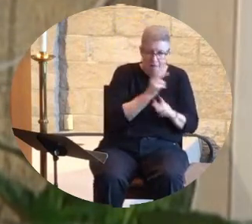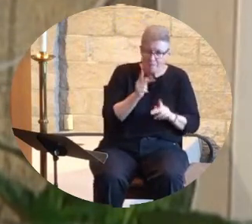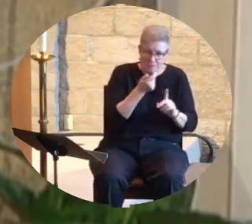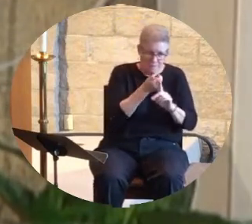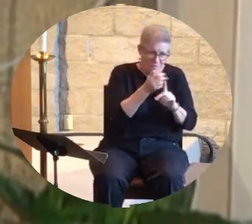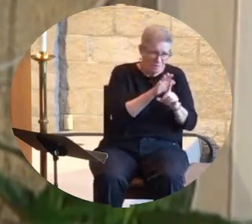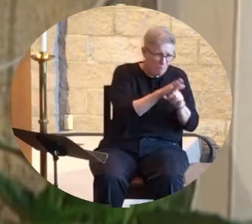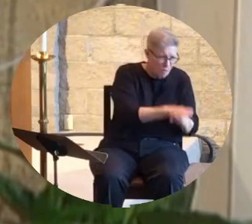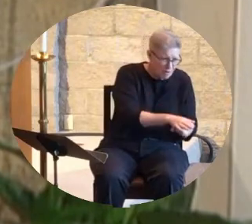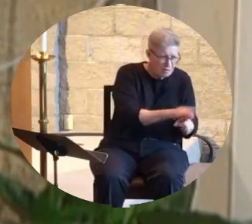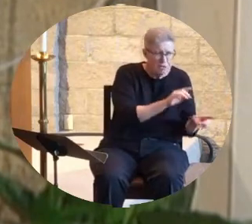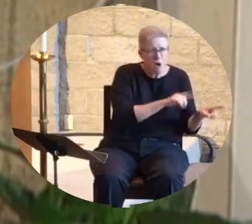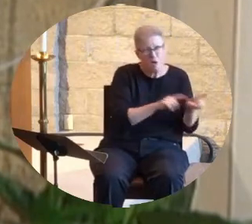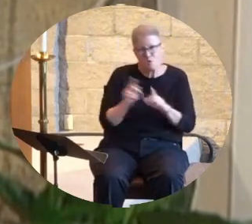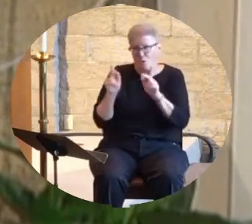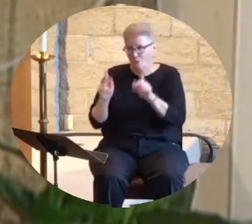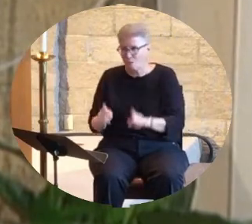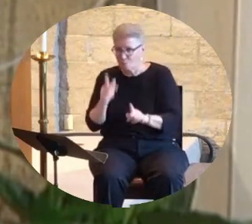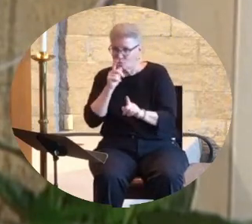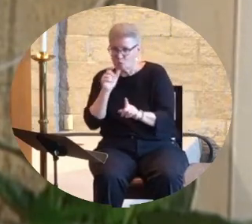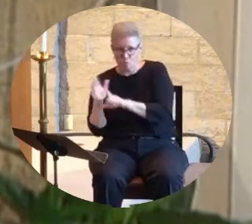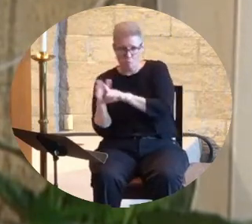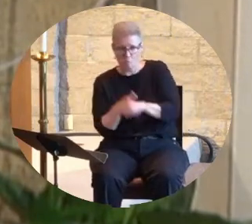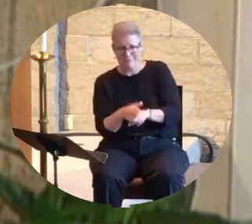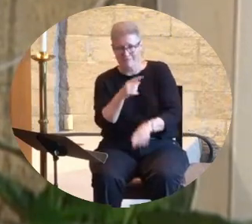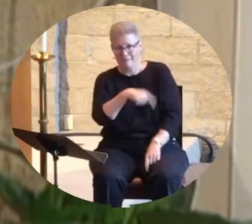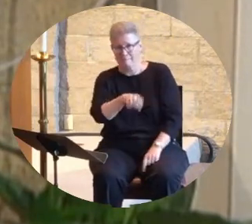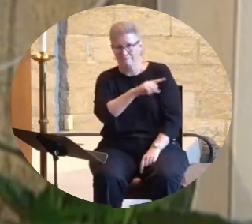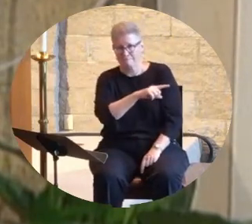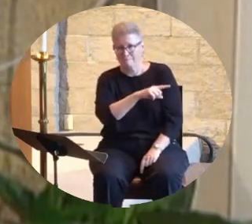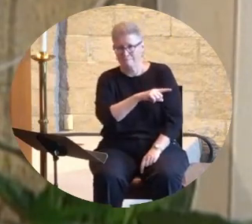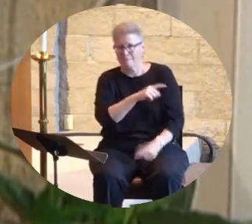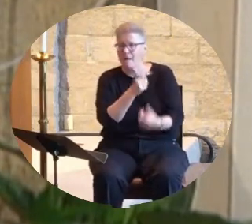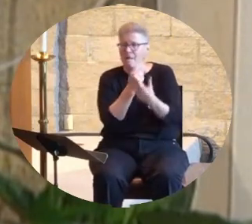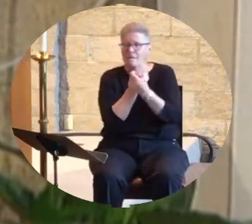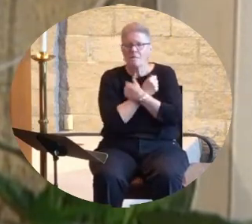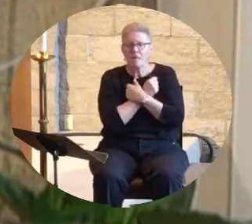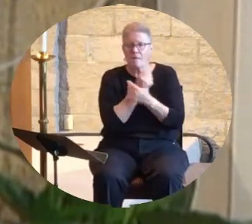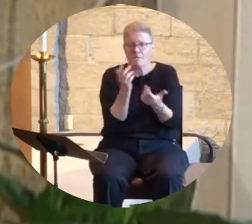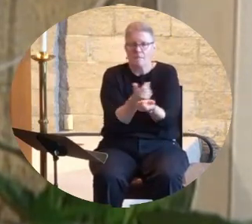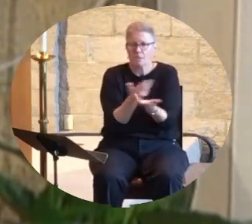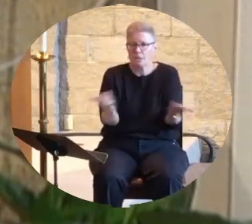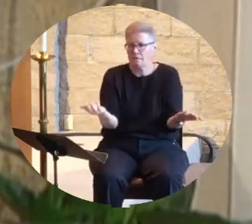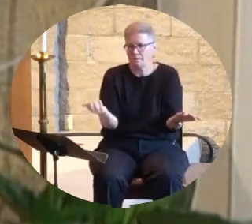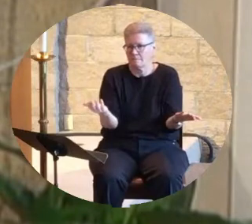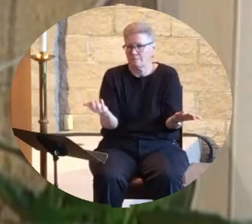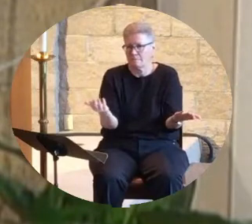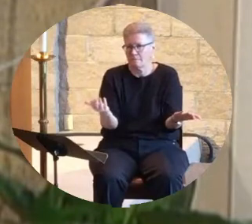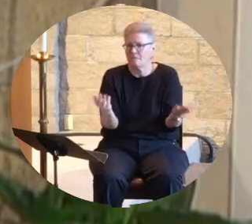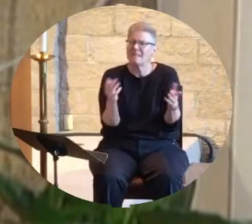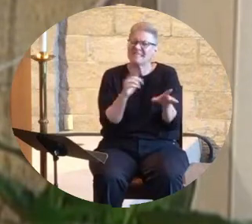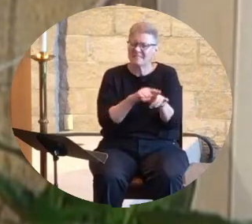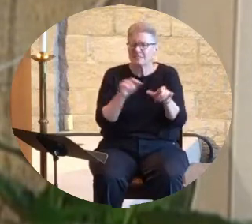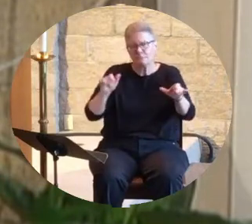Love is about loving all that is and having empathy with it as well.